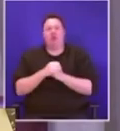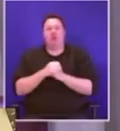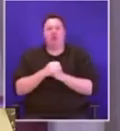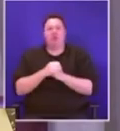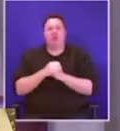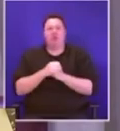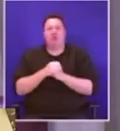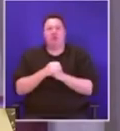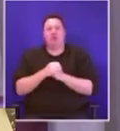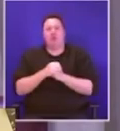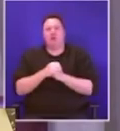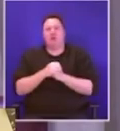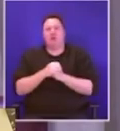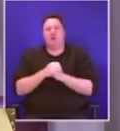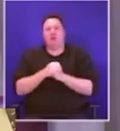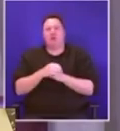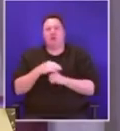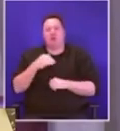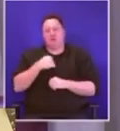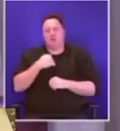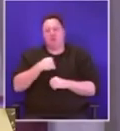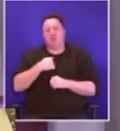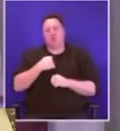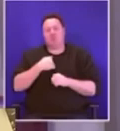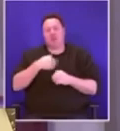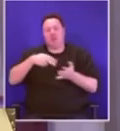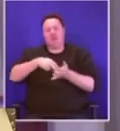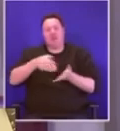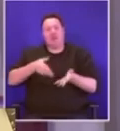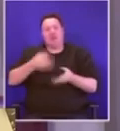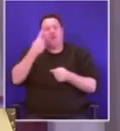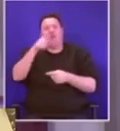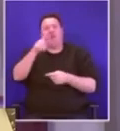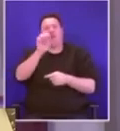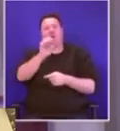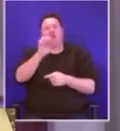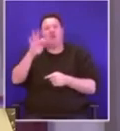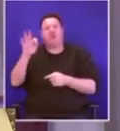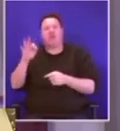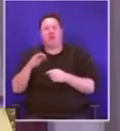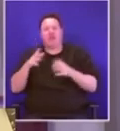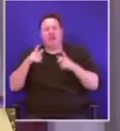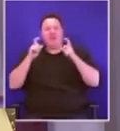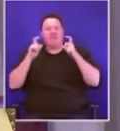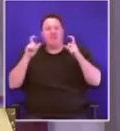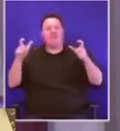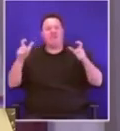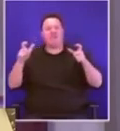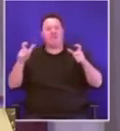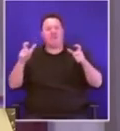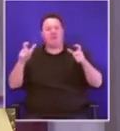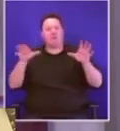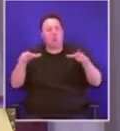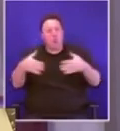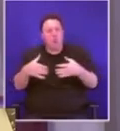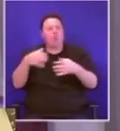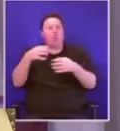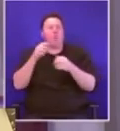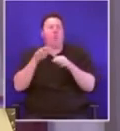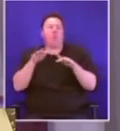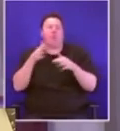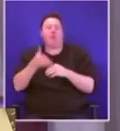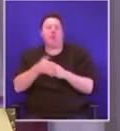stand here on behalf of the economic freedom fighters, a gigantic movement of our people,